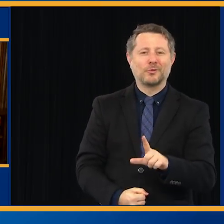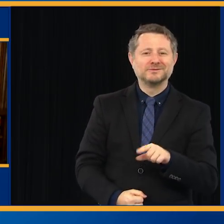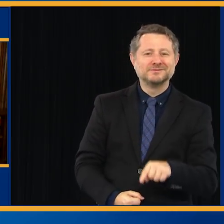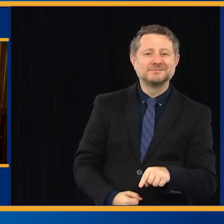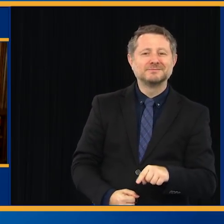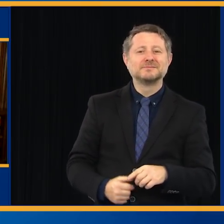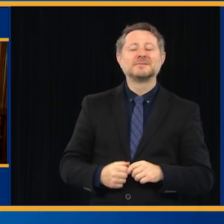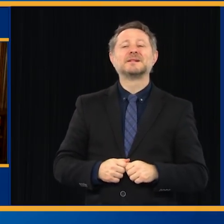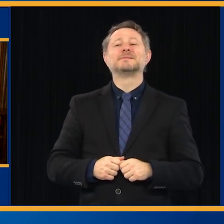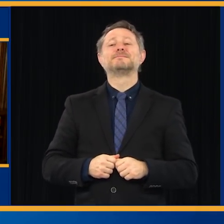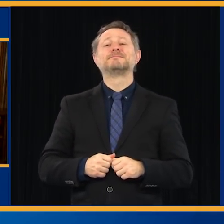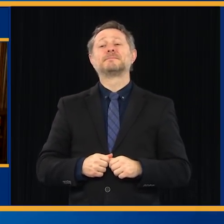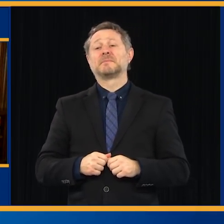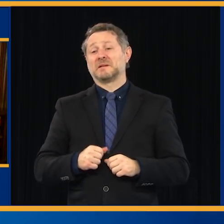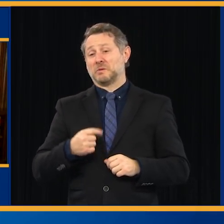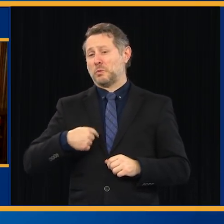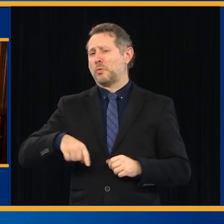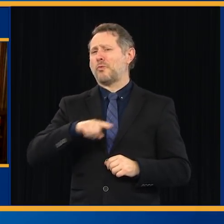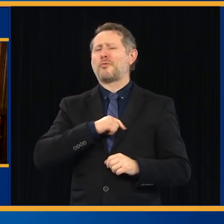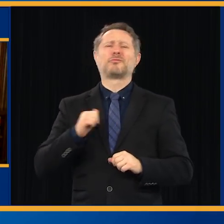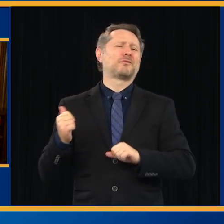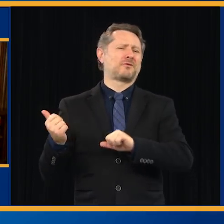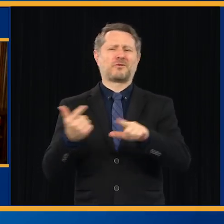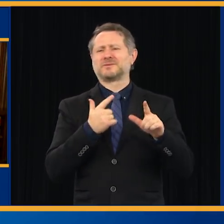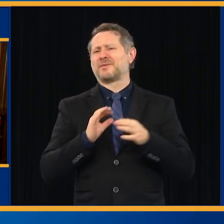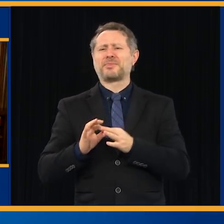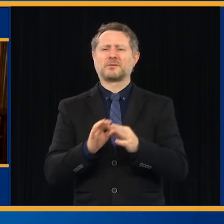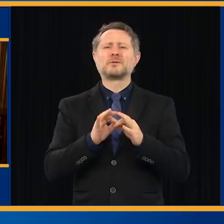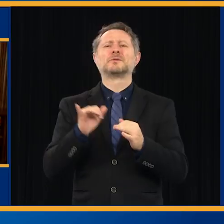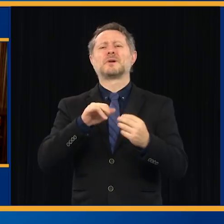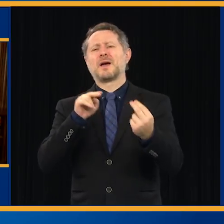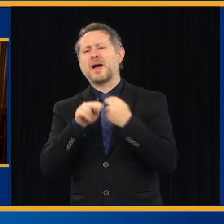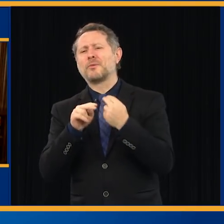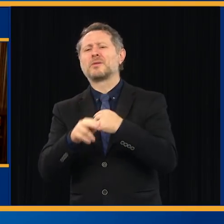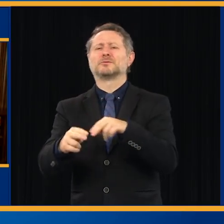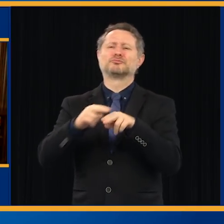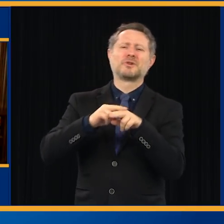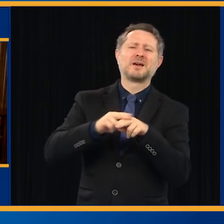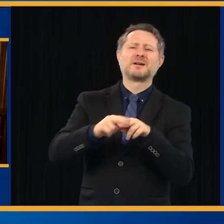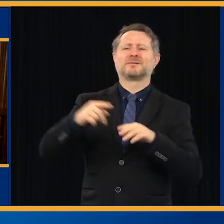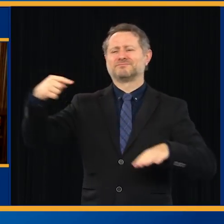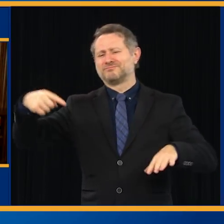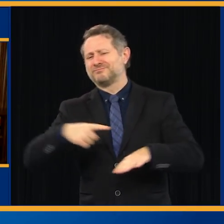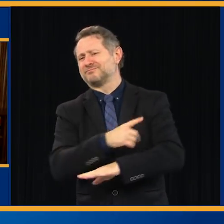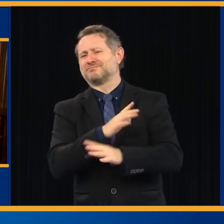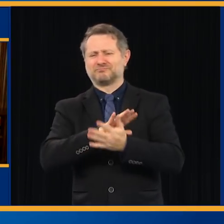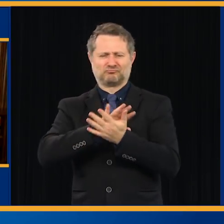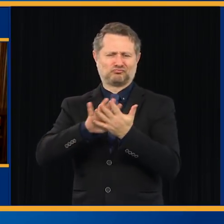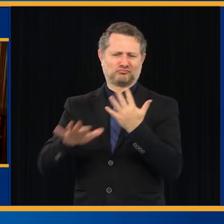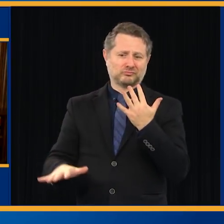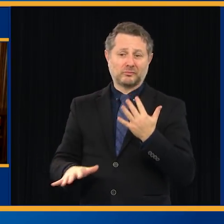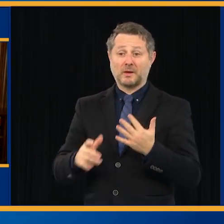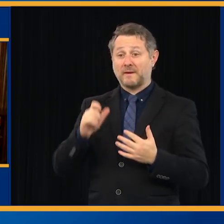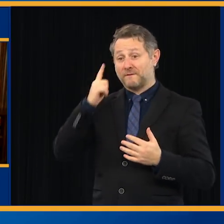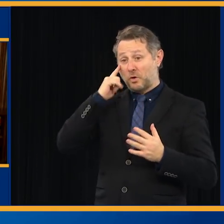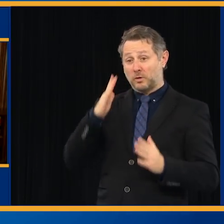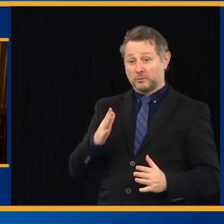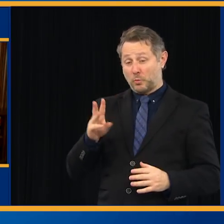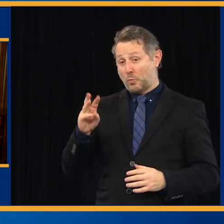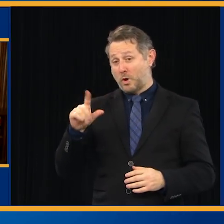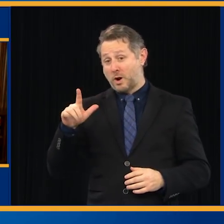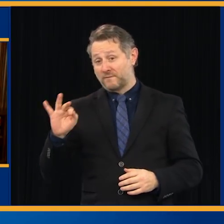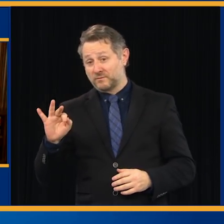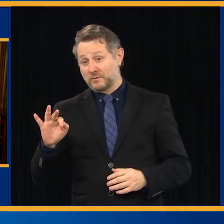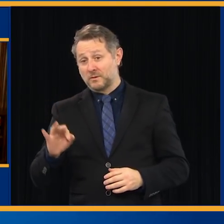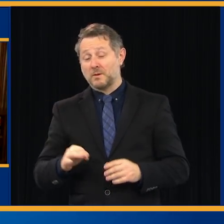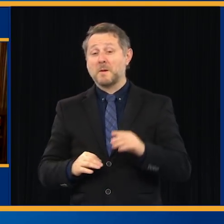Corridor, which connects all of us. The two governors at the bottom of my screen are great partners, Governor Wolf and Governor Murphy on either side of